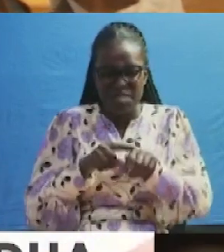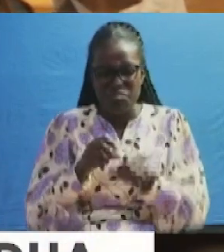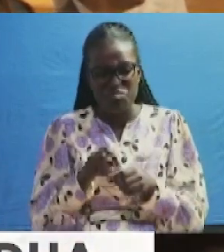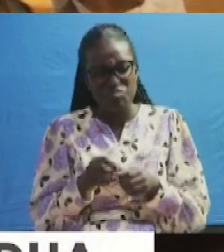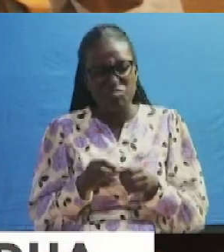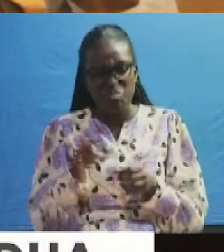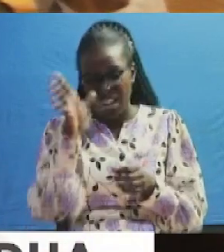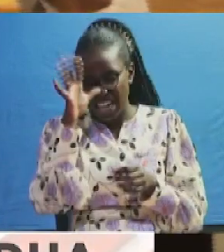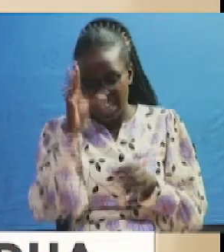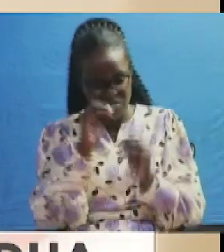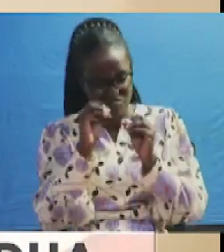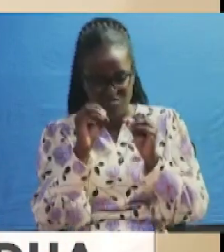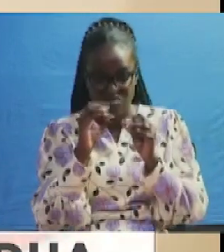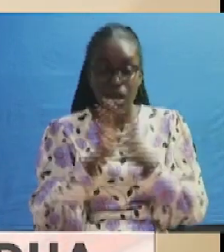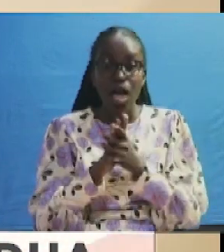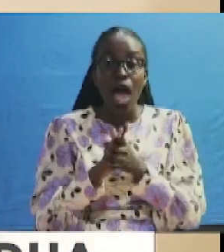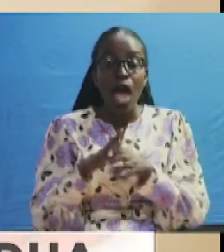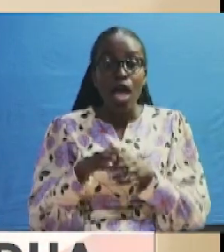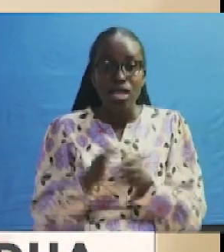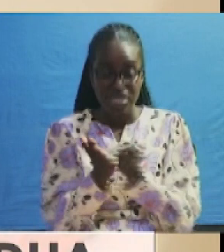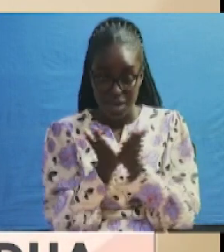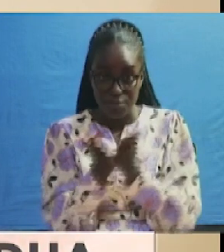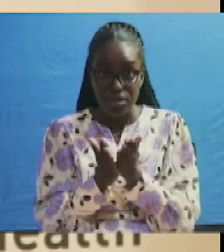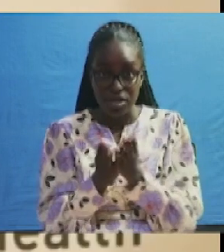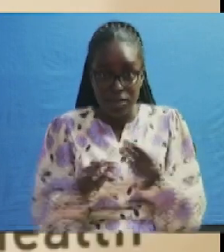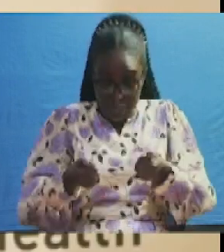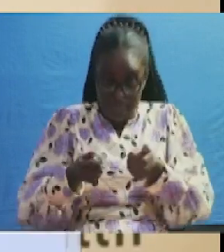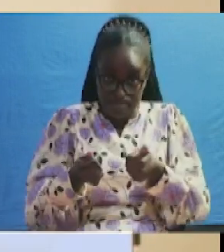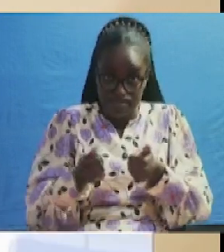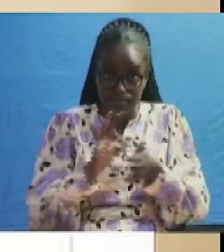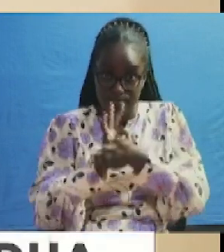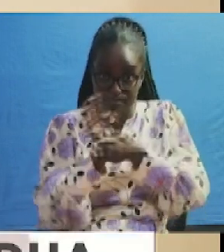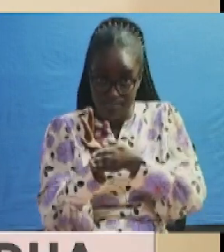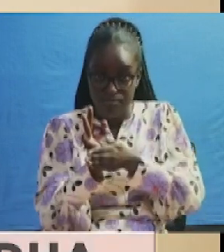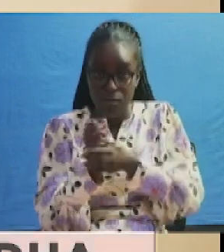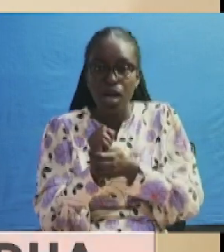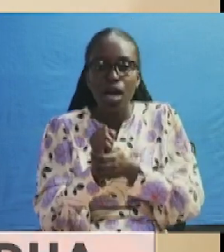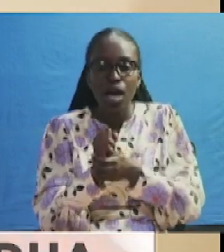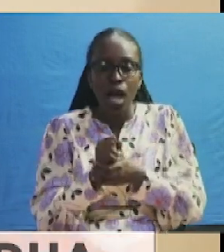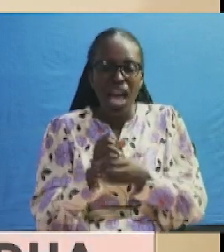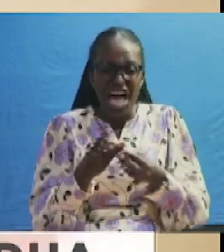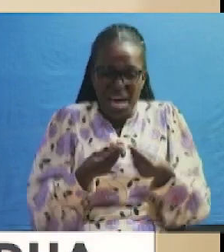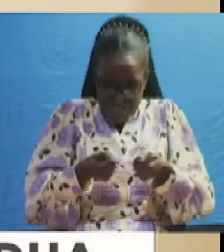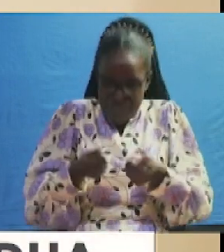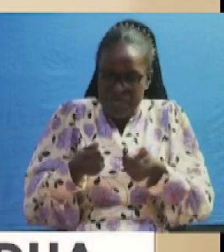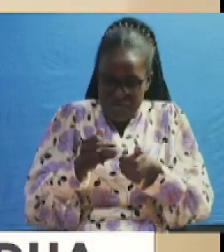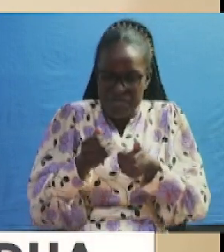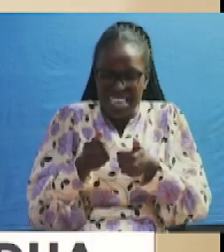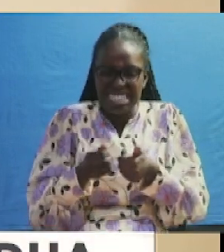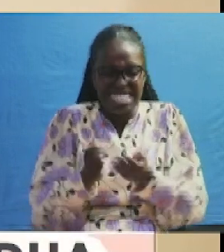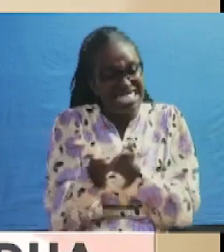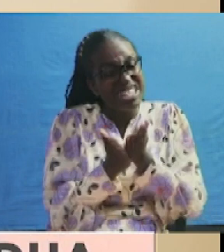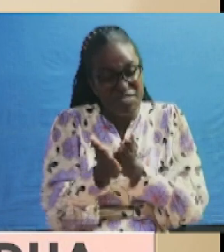udanganyifu. It is imperative that financial services providers rationalize their cost, enhance customer service